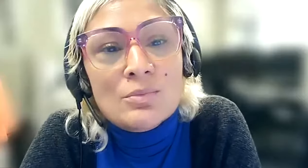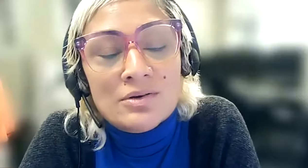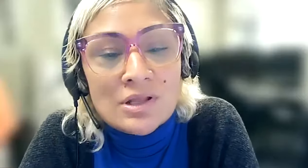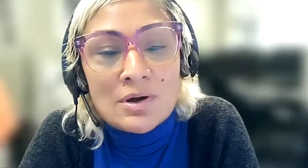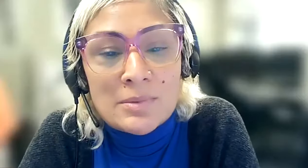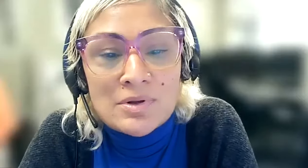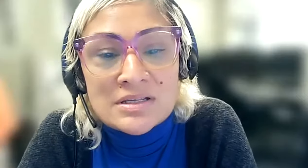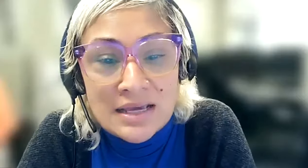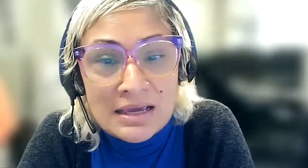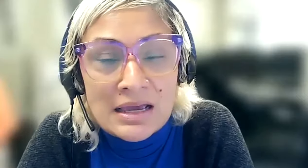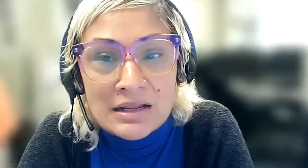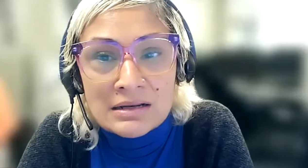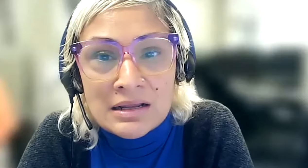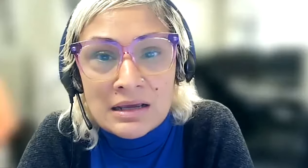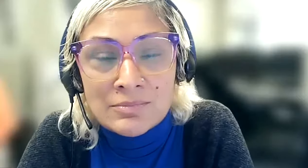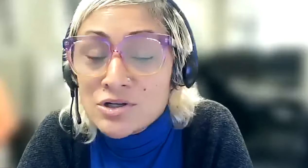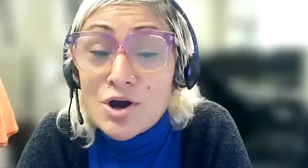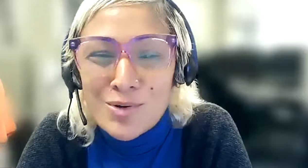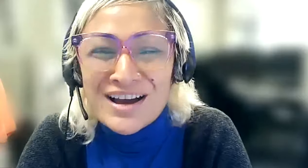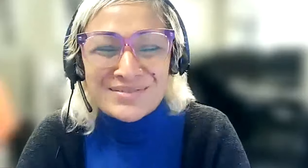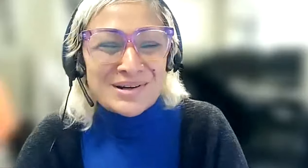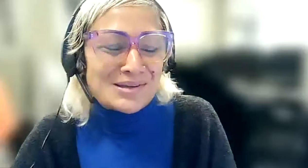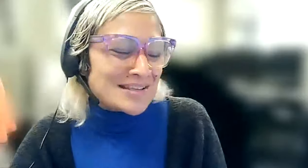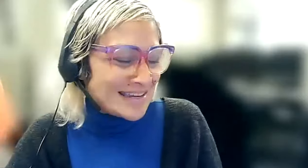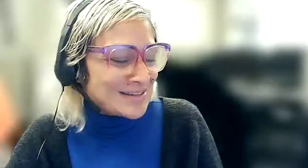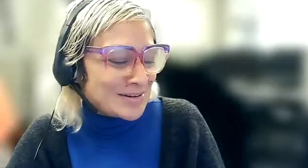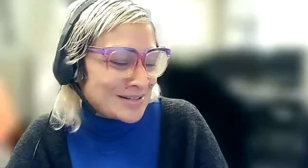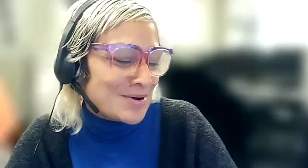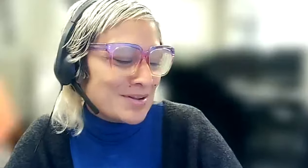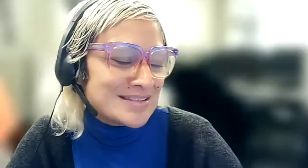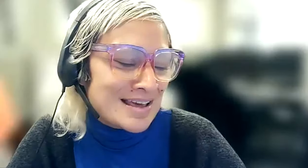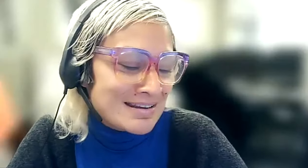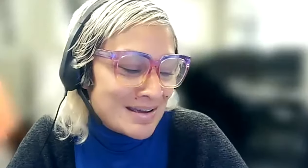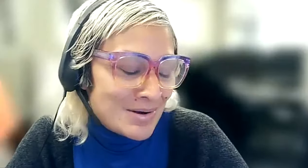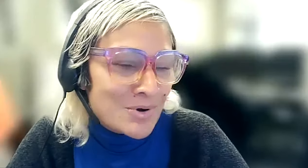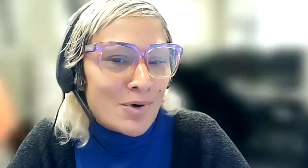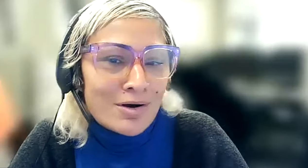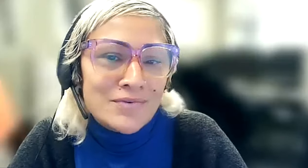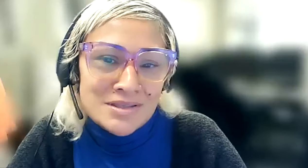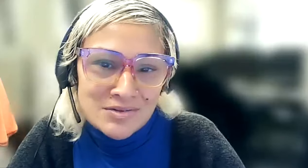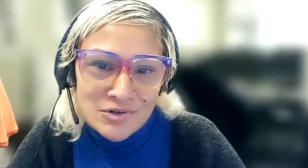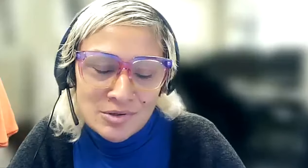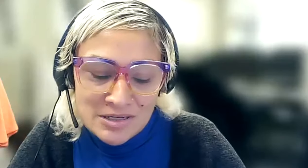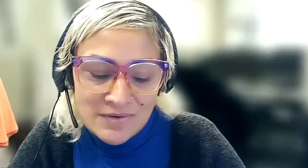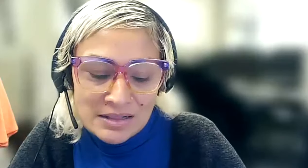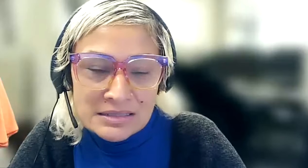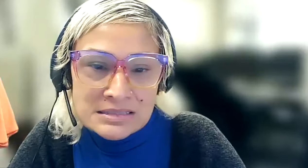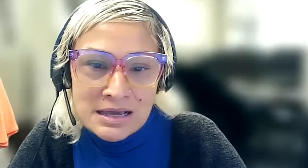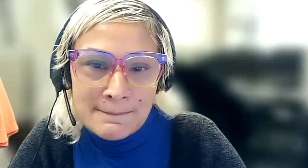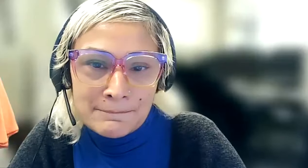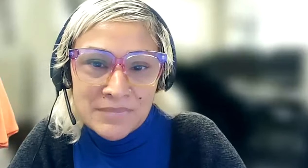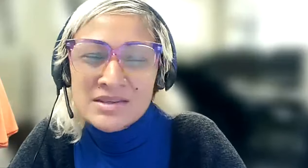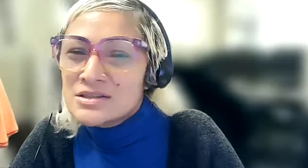group, what I'd really want people to say and to know, and what I really want to say to you all is that when our office thinks of gender-based